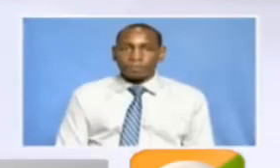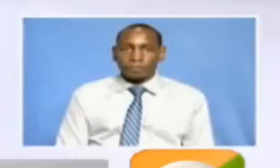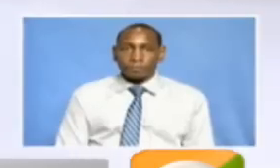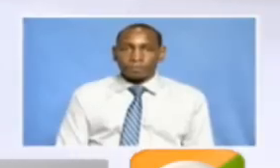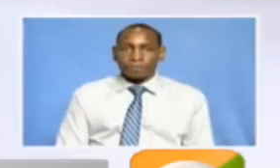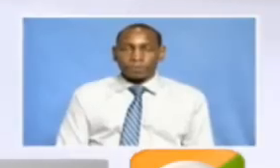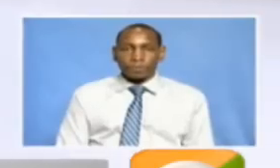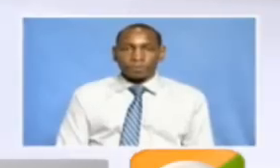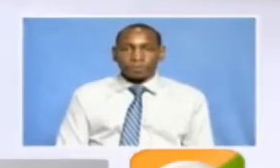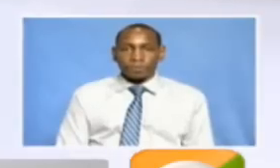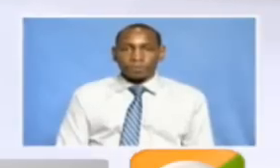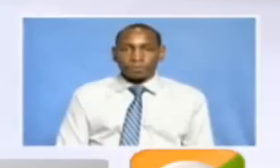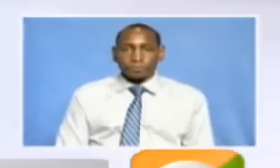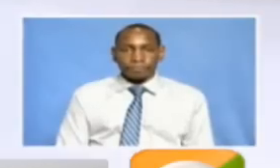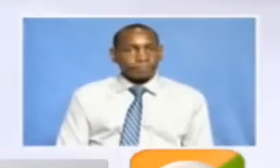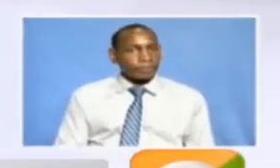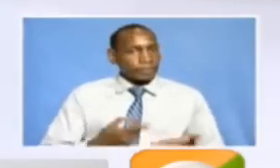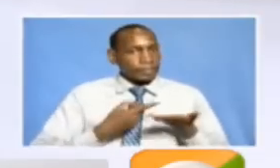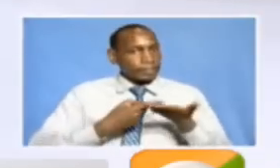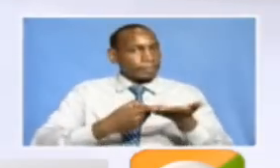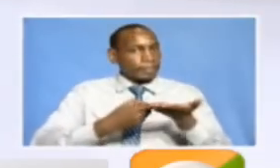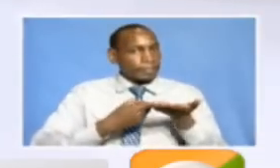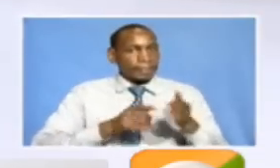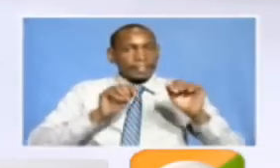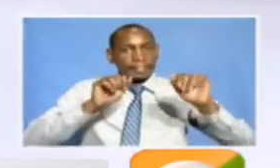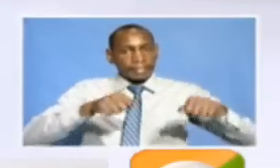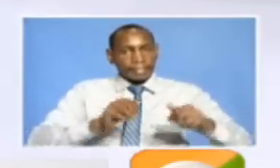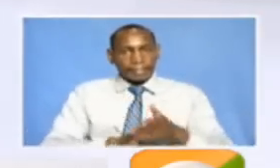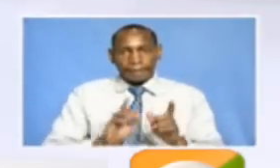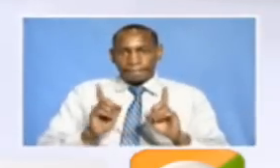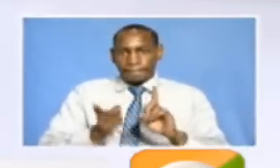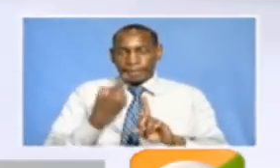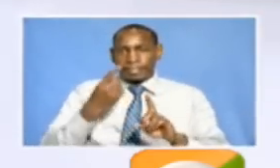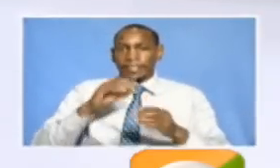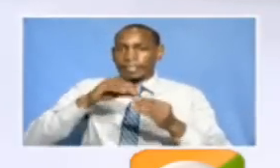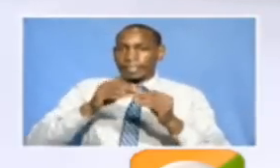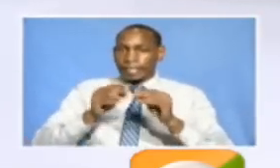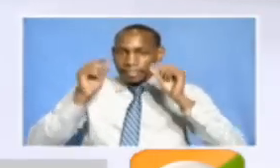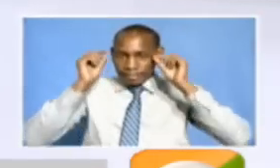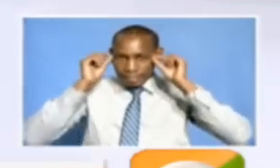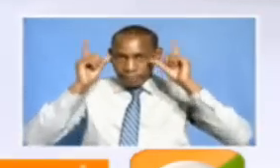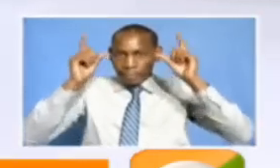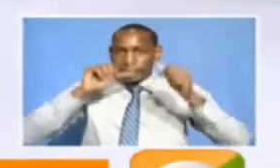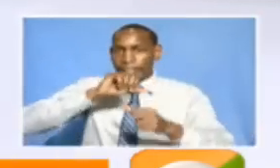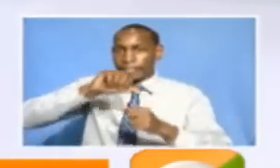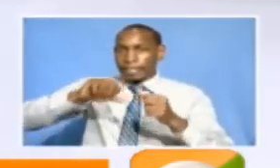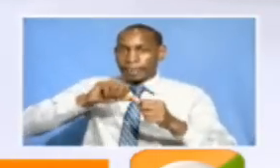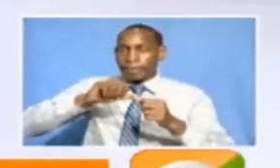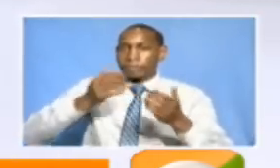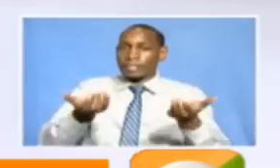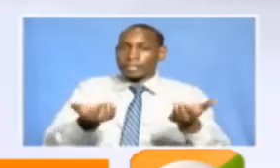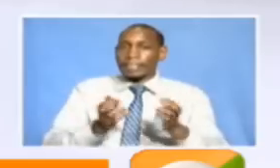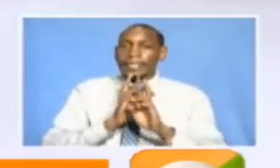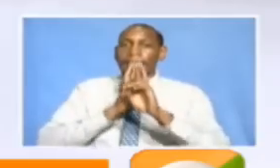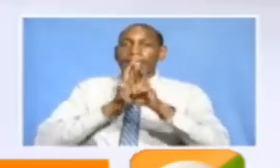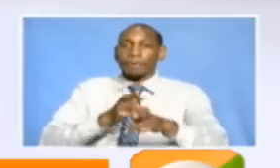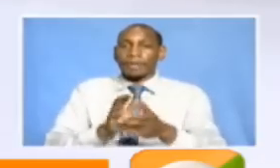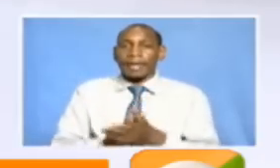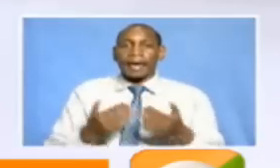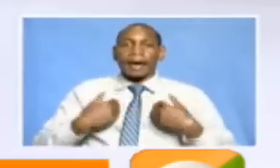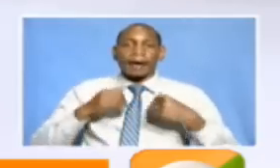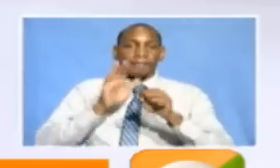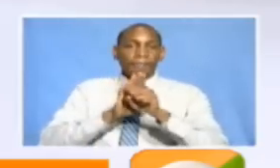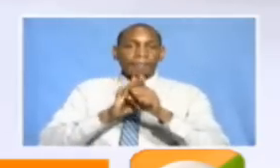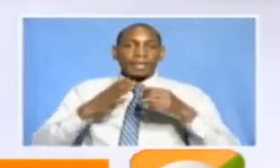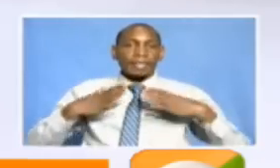Yeah, that's always a debatable issue. First of all, we need to create awareness on the need to report. There are very many people